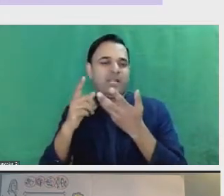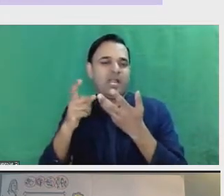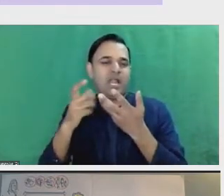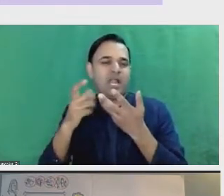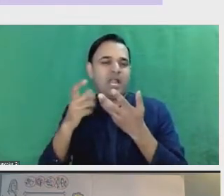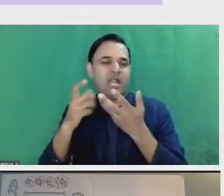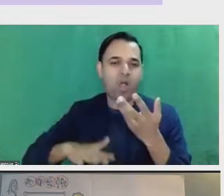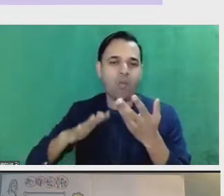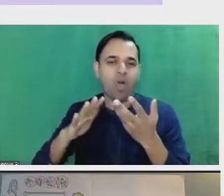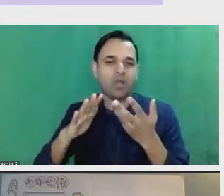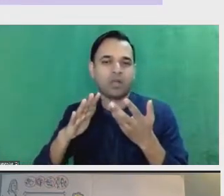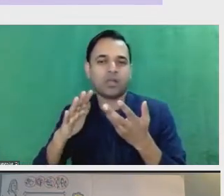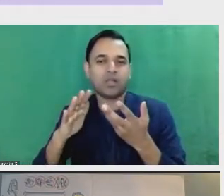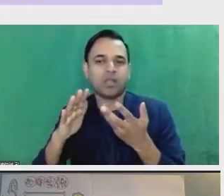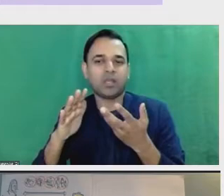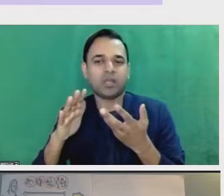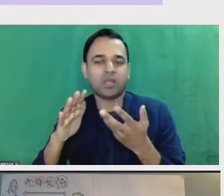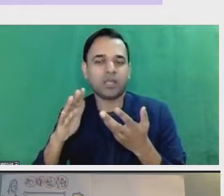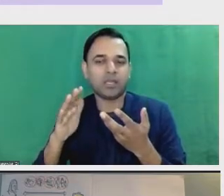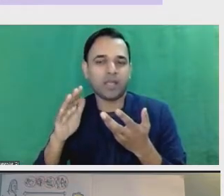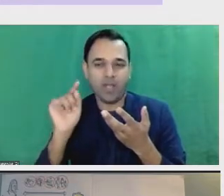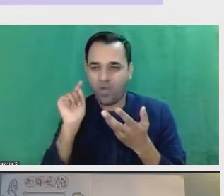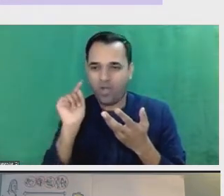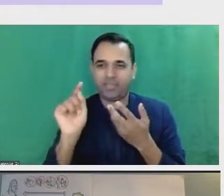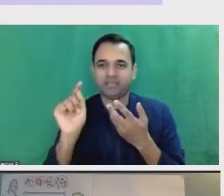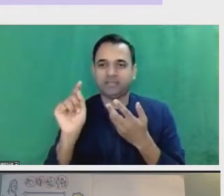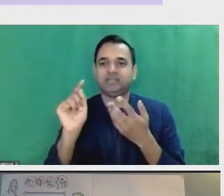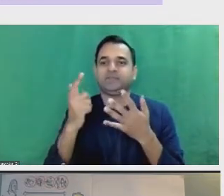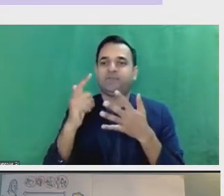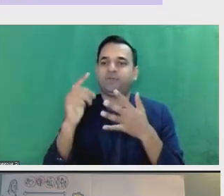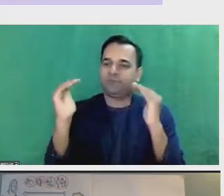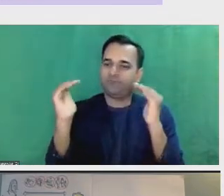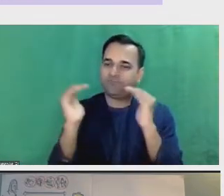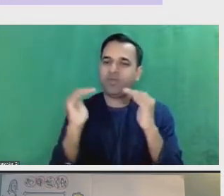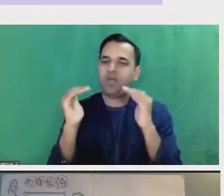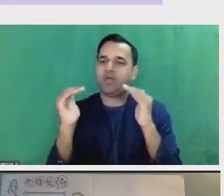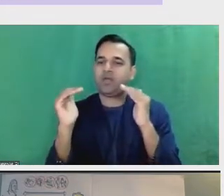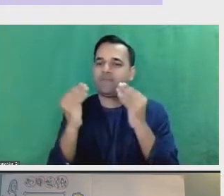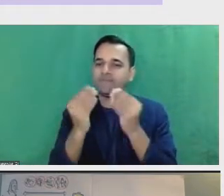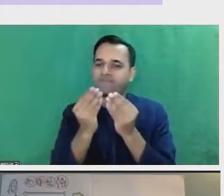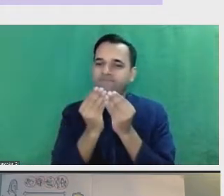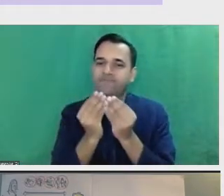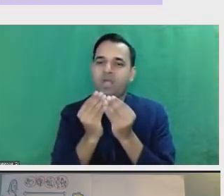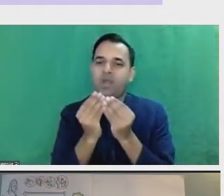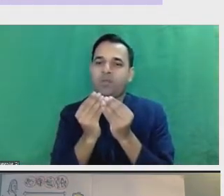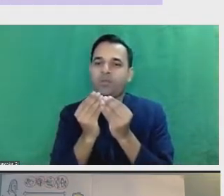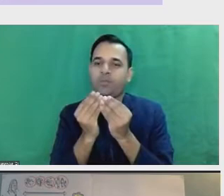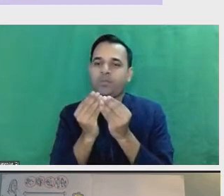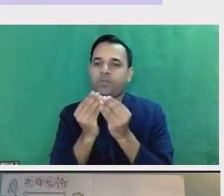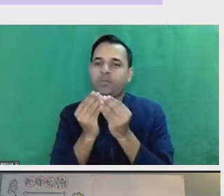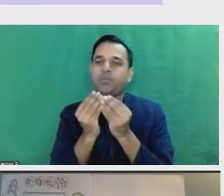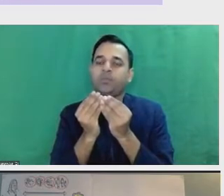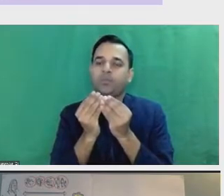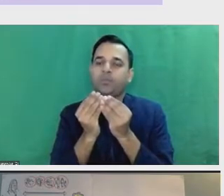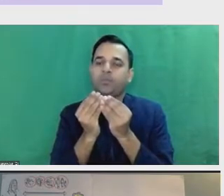that's a fair, that match our values, and that's the way we want to live. But we also want to do that because we cannot do